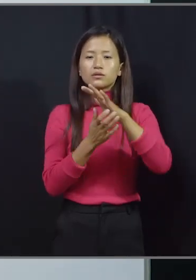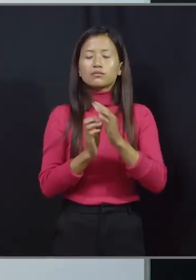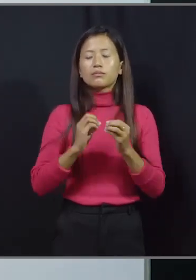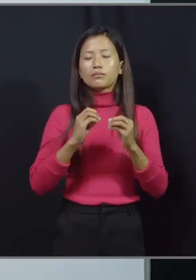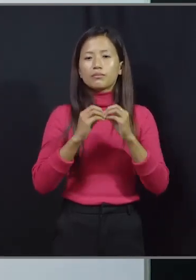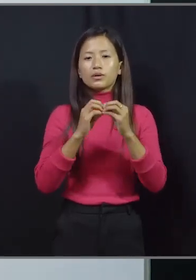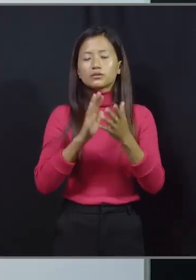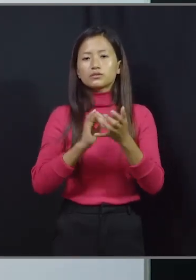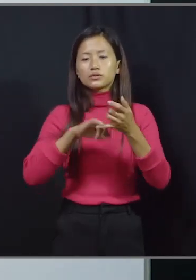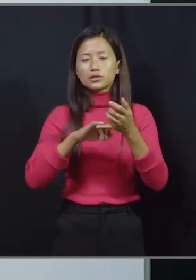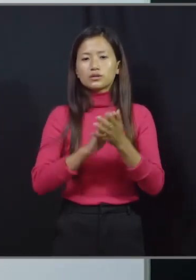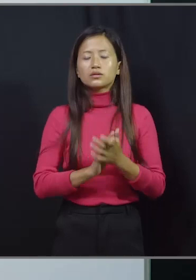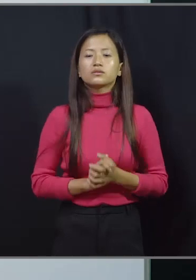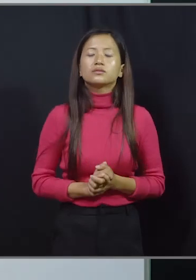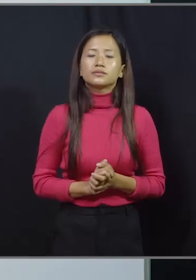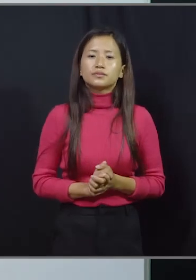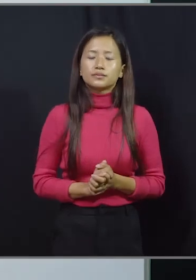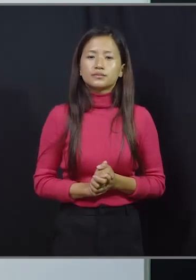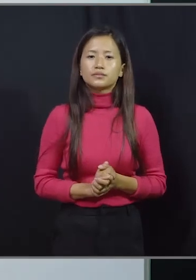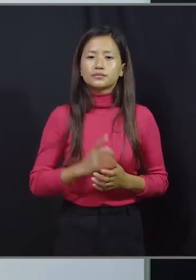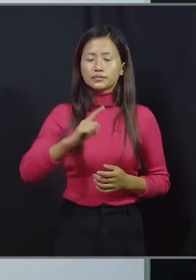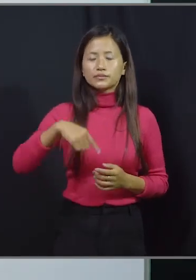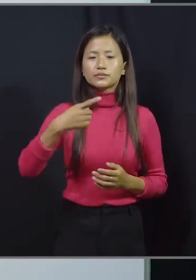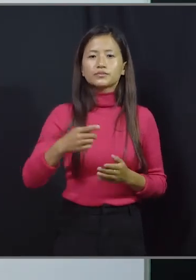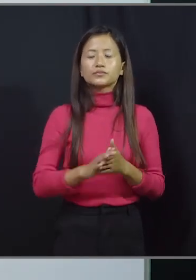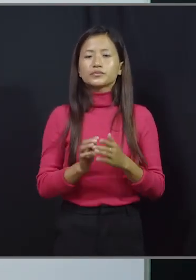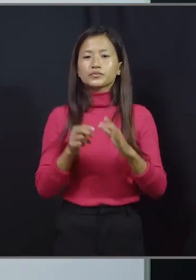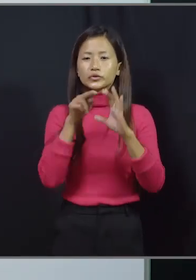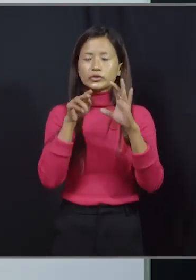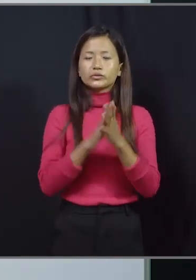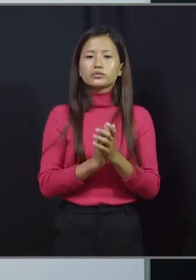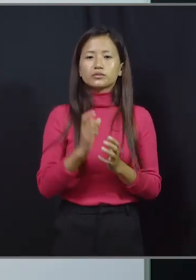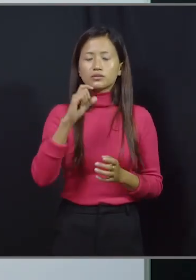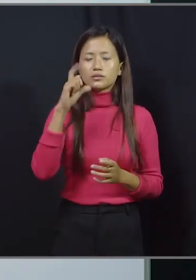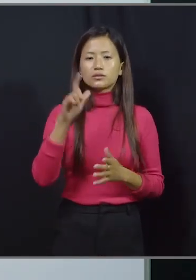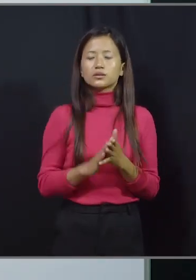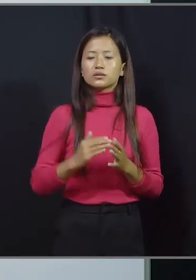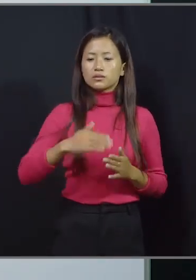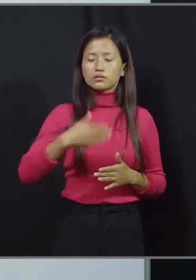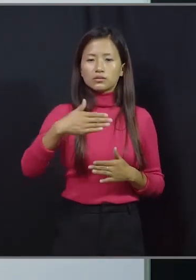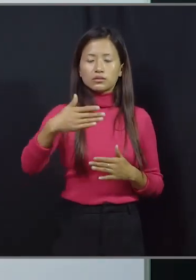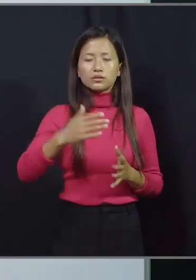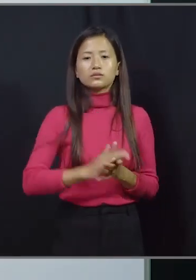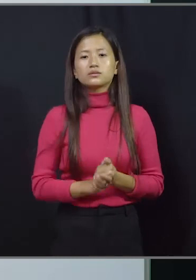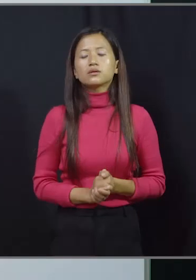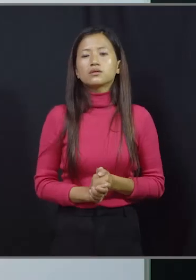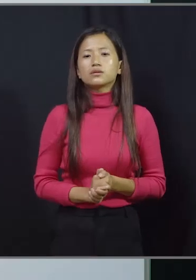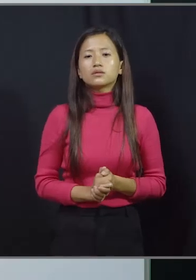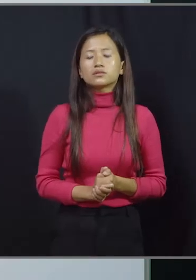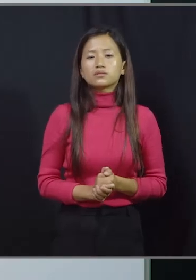Shah Zafar or Bahadur Shah. So in the next theater, we will go ahead with